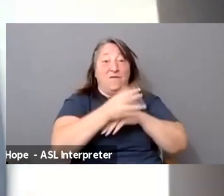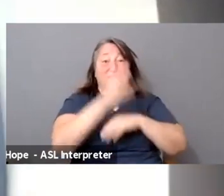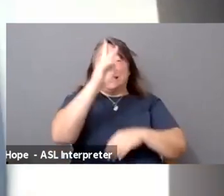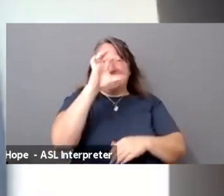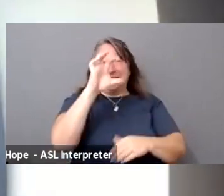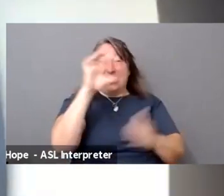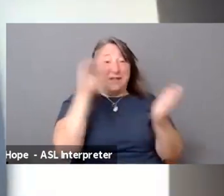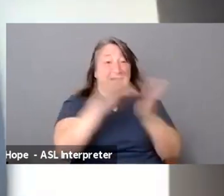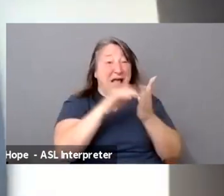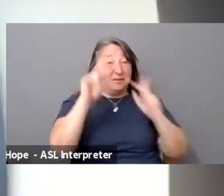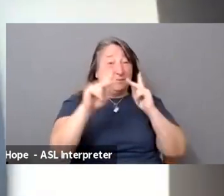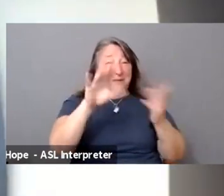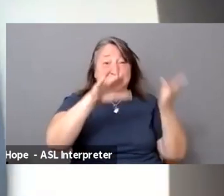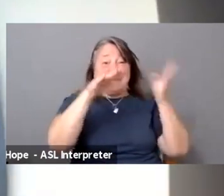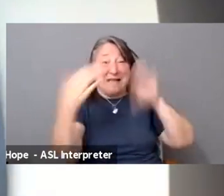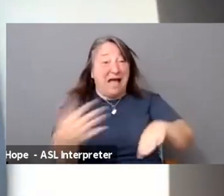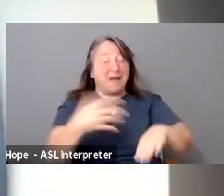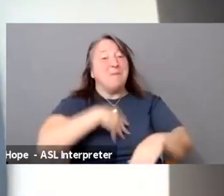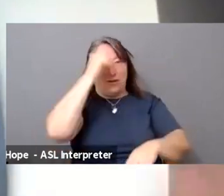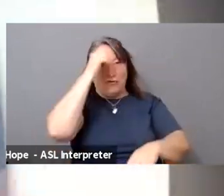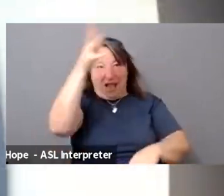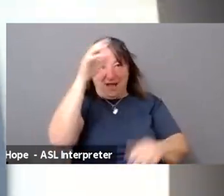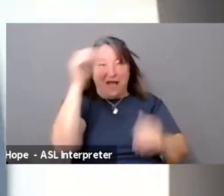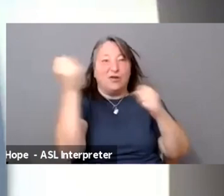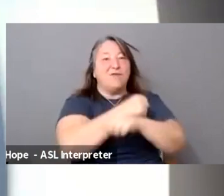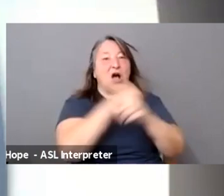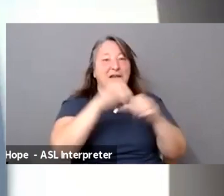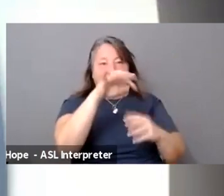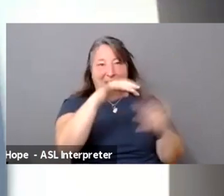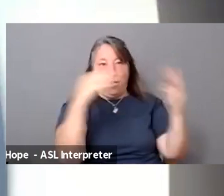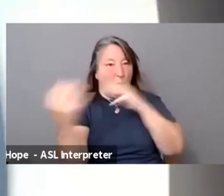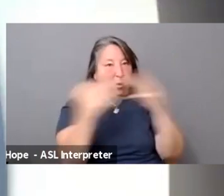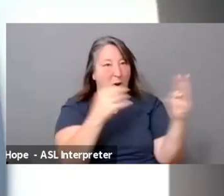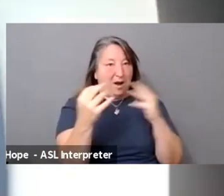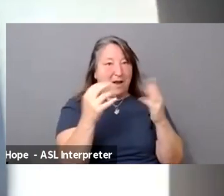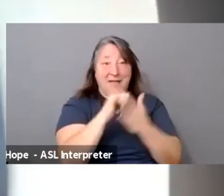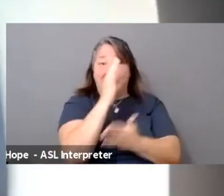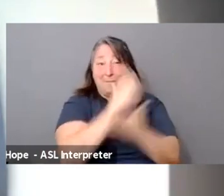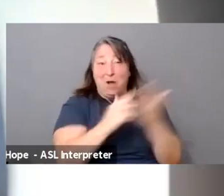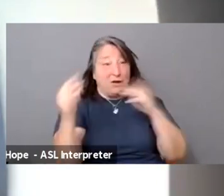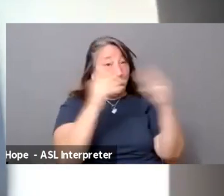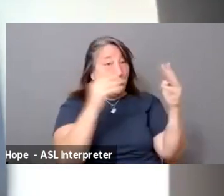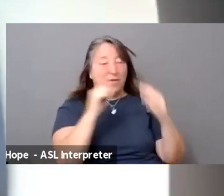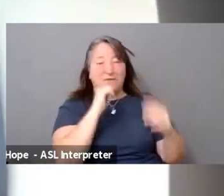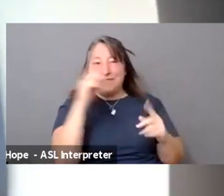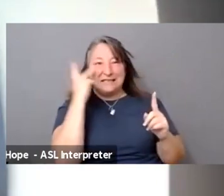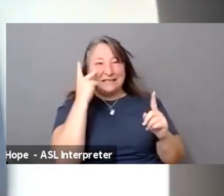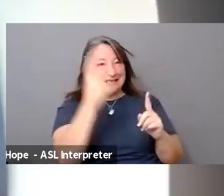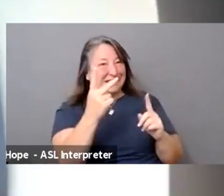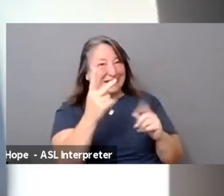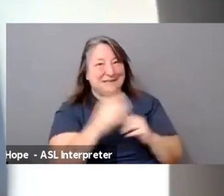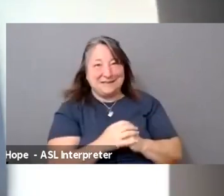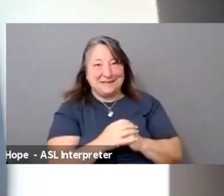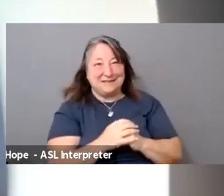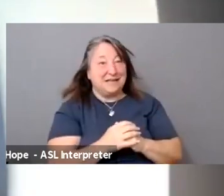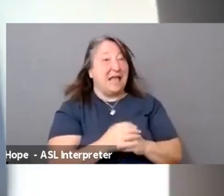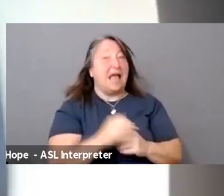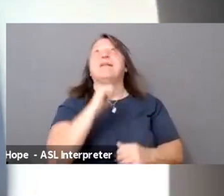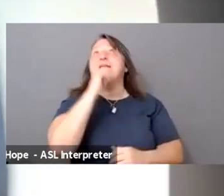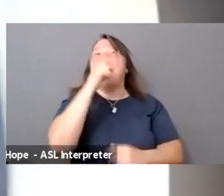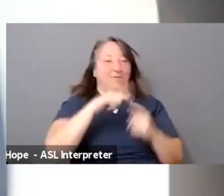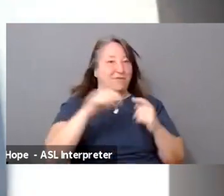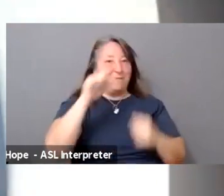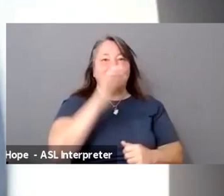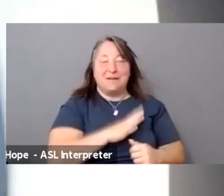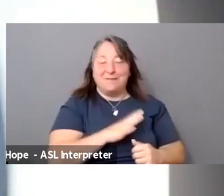my grandfather who fought in the war. And it's a side of the war we haven't seen, certainly not from a female perspective, certainly